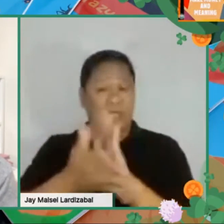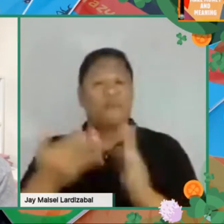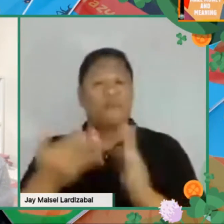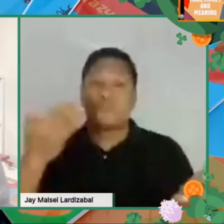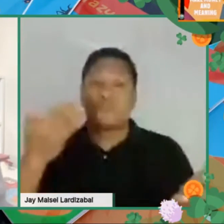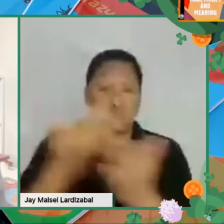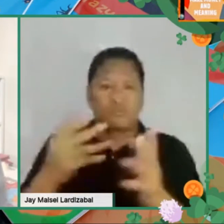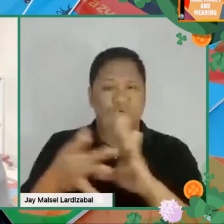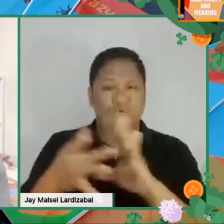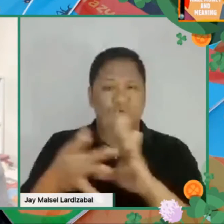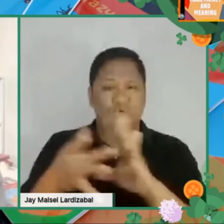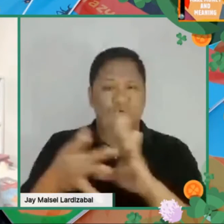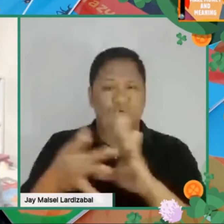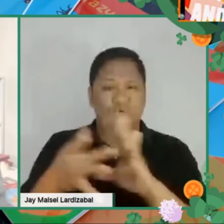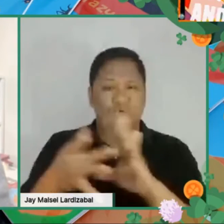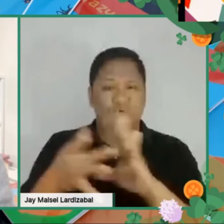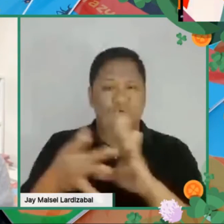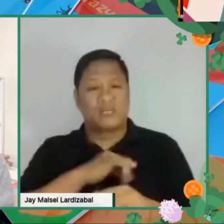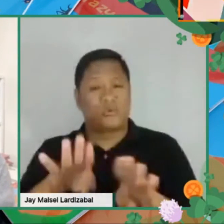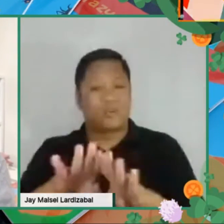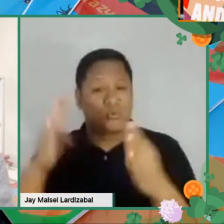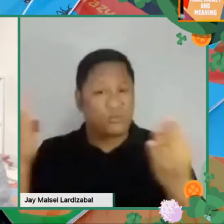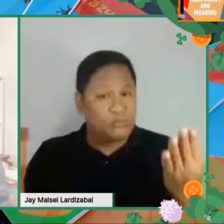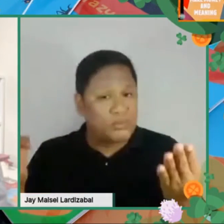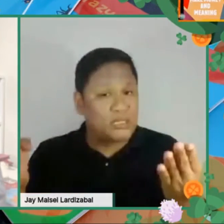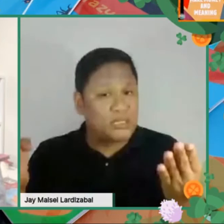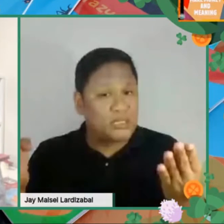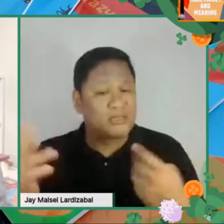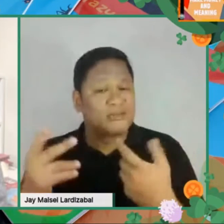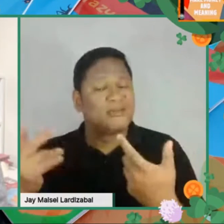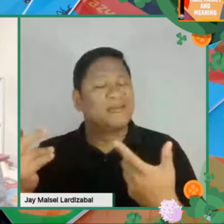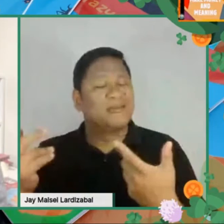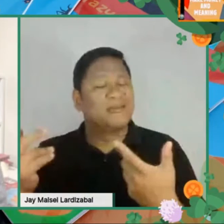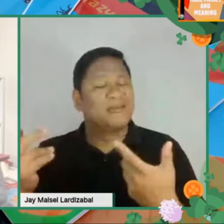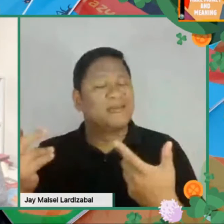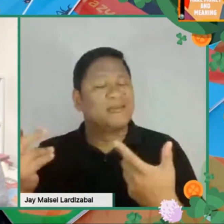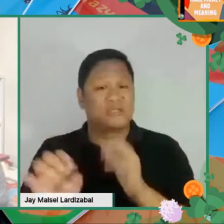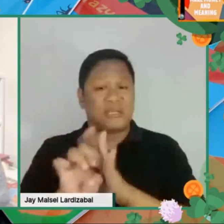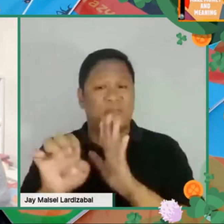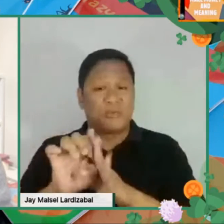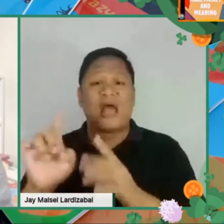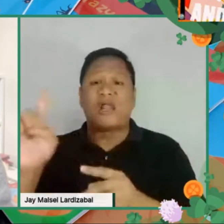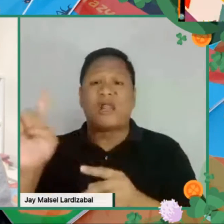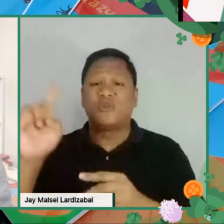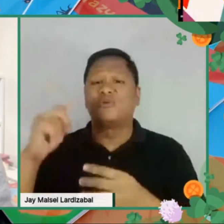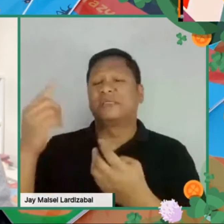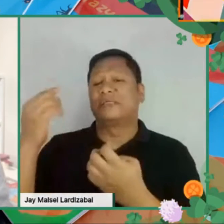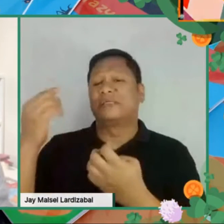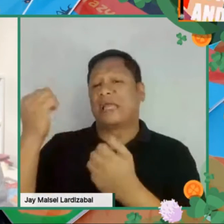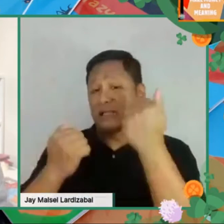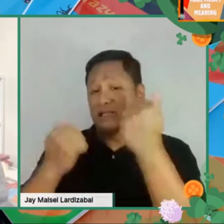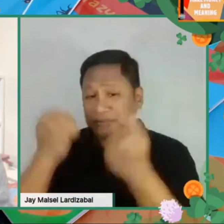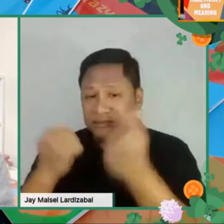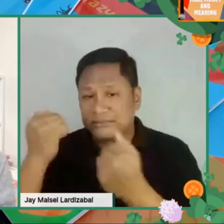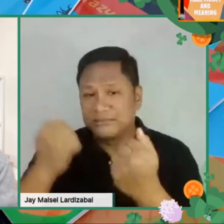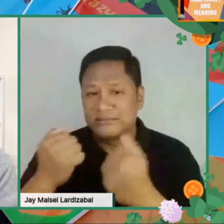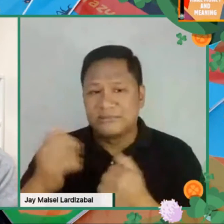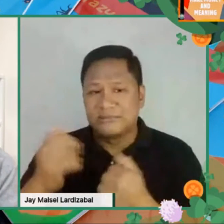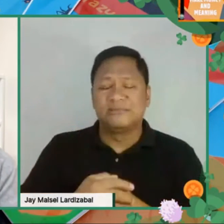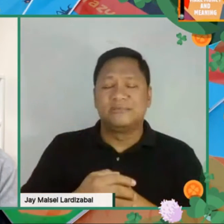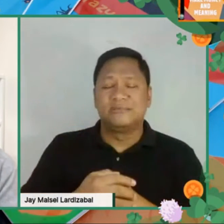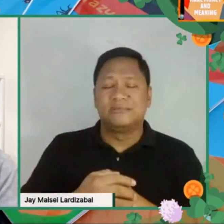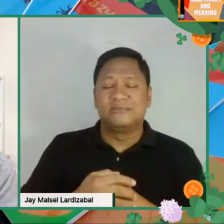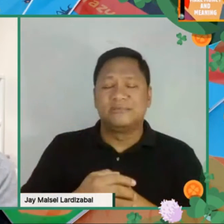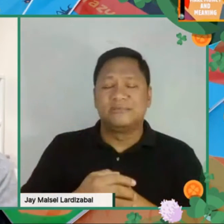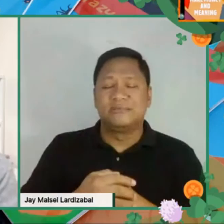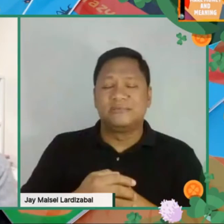Oftentimes it's not good. You know, Mhm. my first story that I wrote, ang sabi sa akin, mag-aral